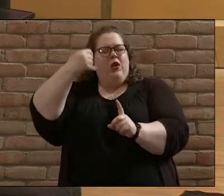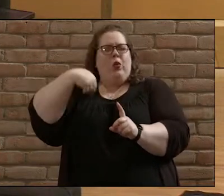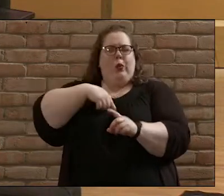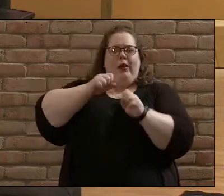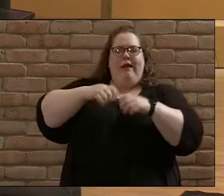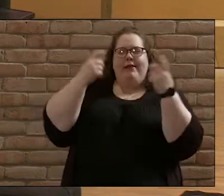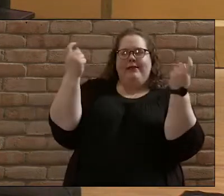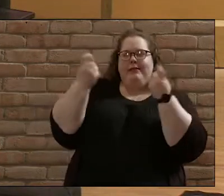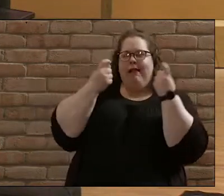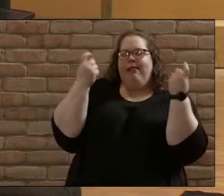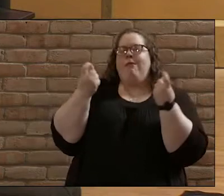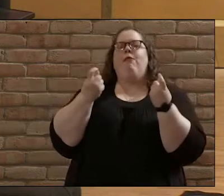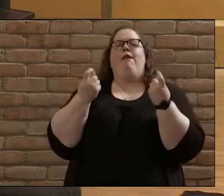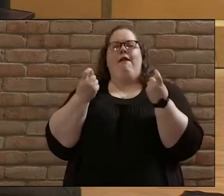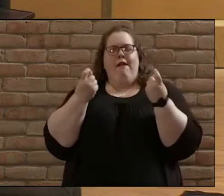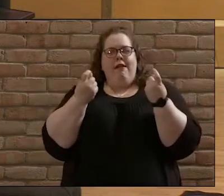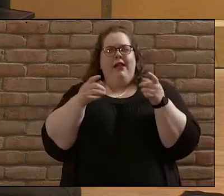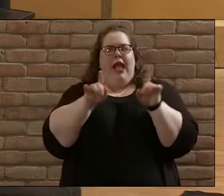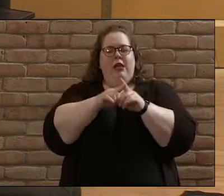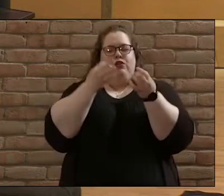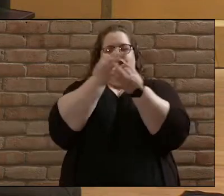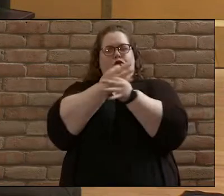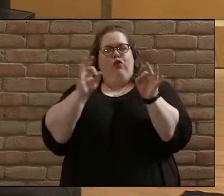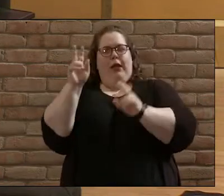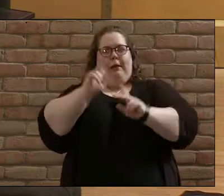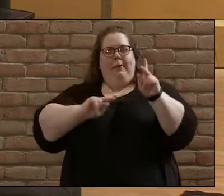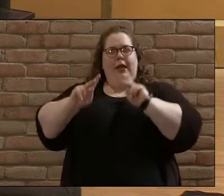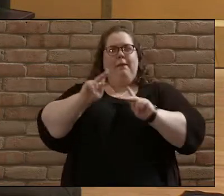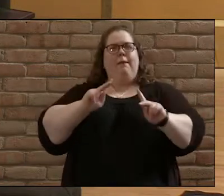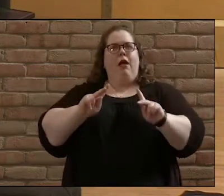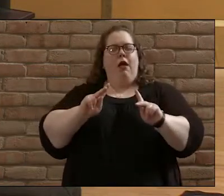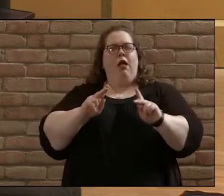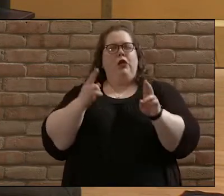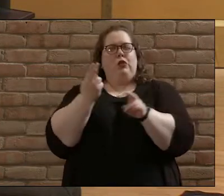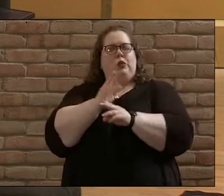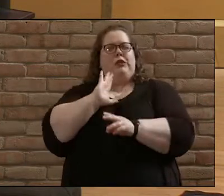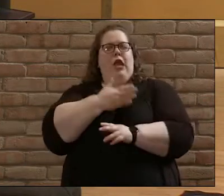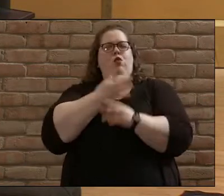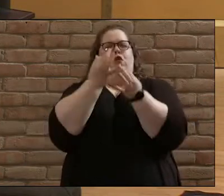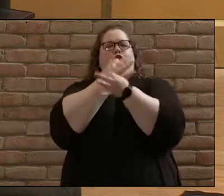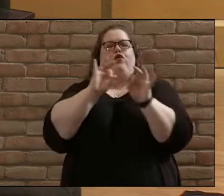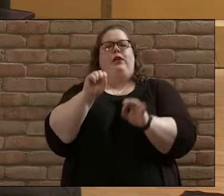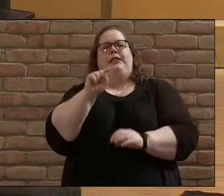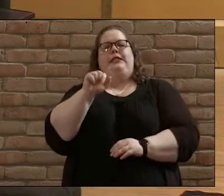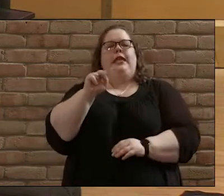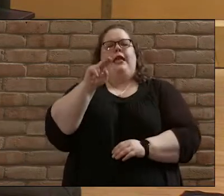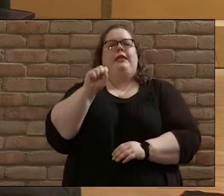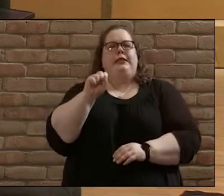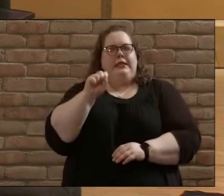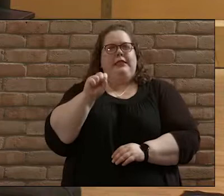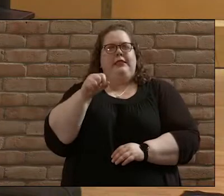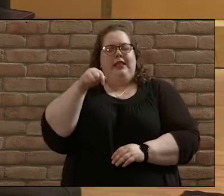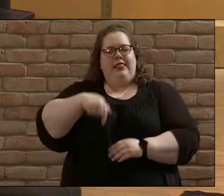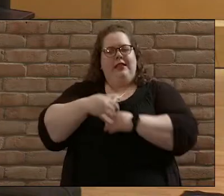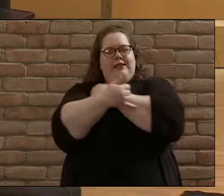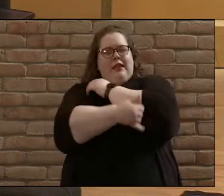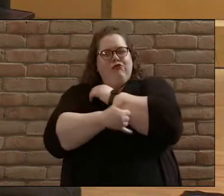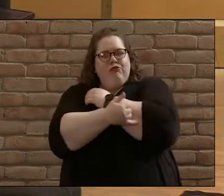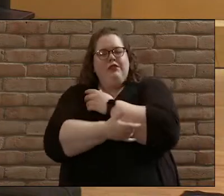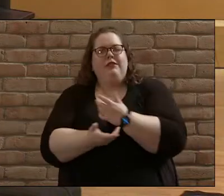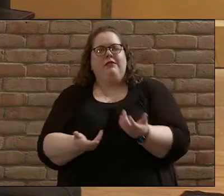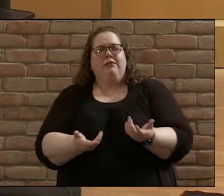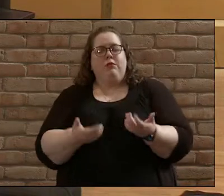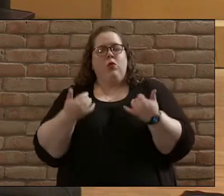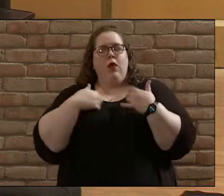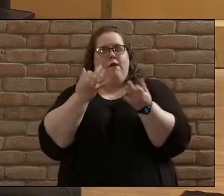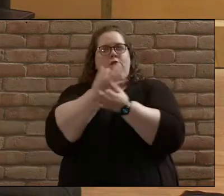celebrate as free people and the free status that we have in this country. You see, we have a free status